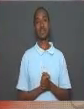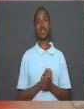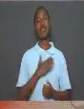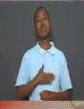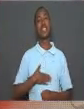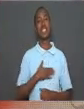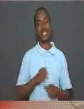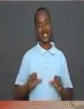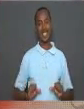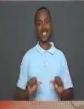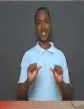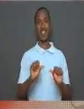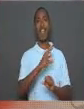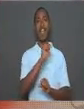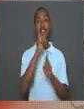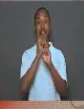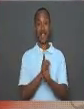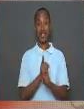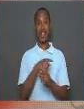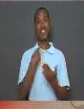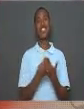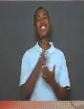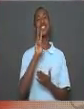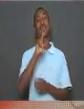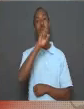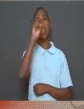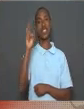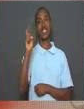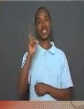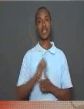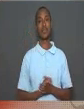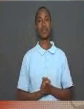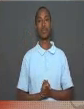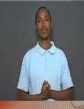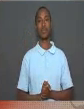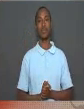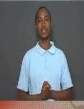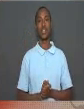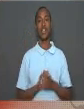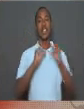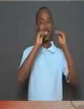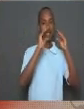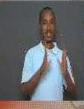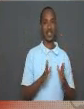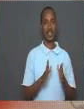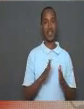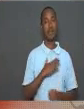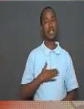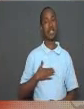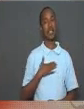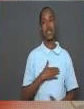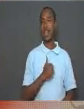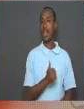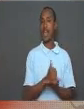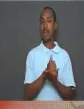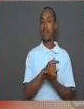Please go ahead and answer these two questions. Teacher, please